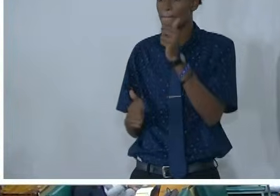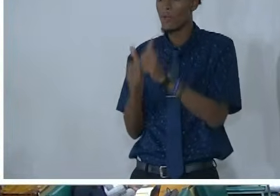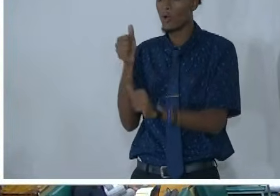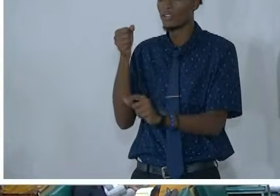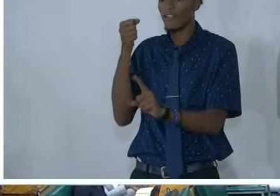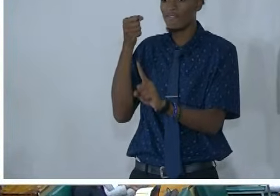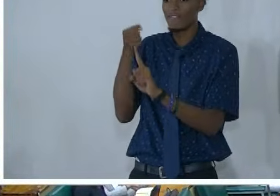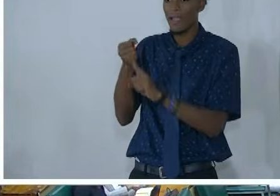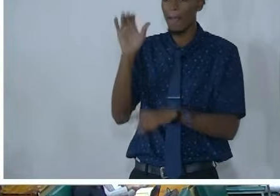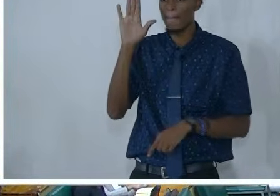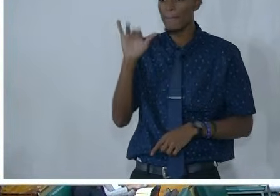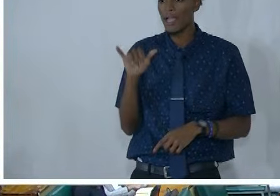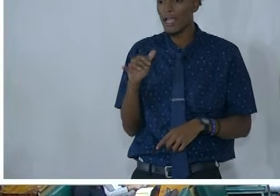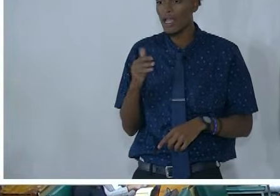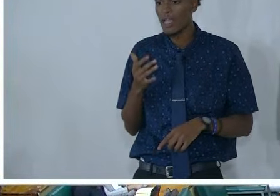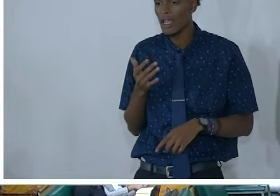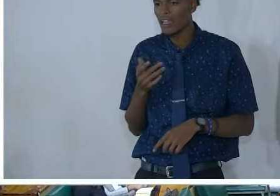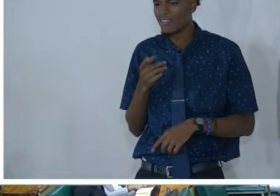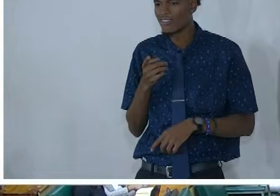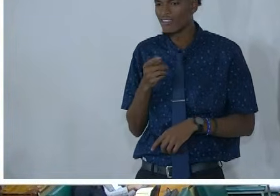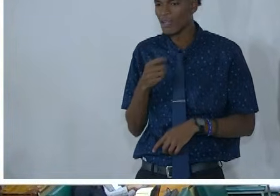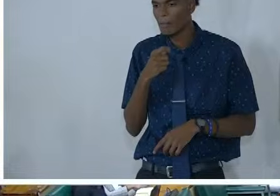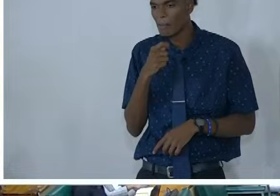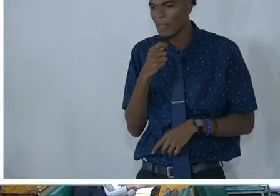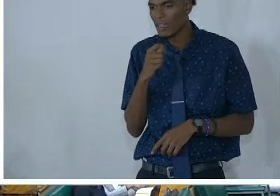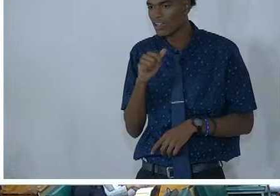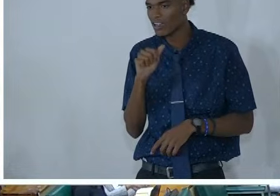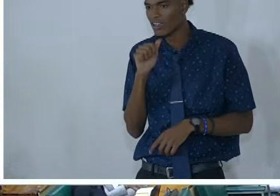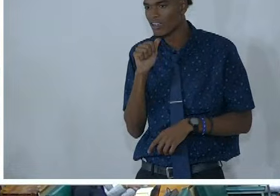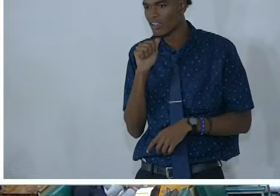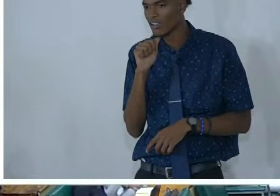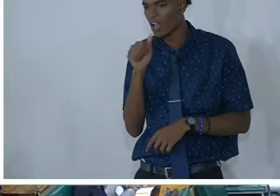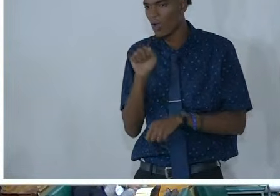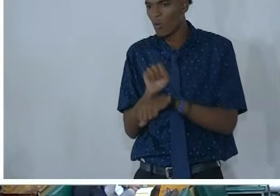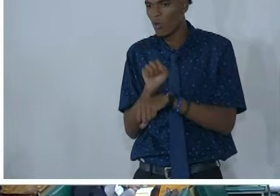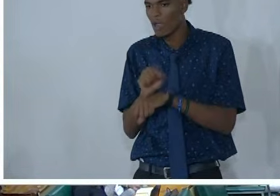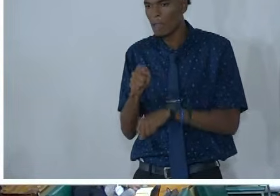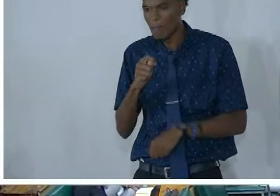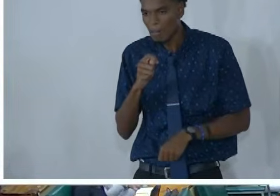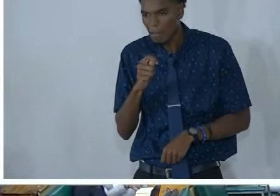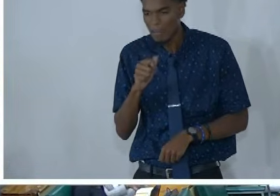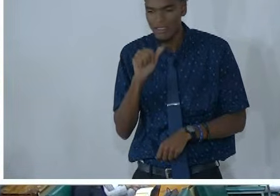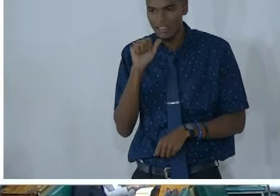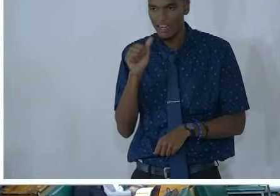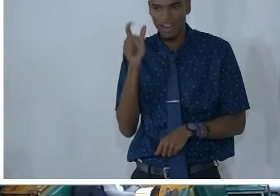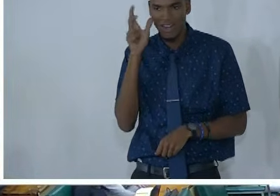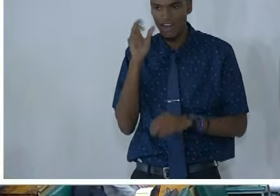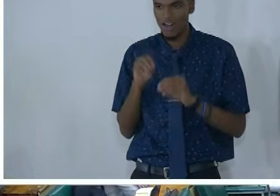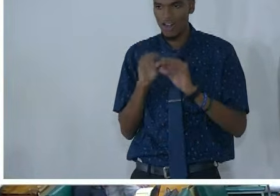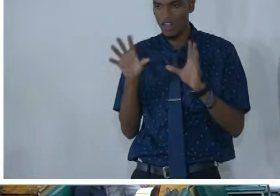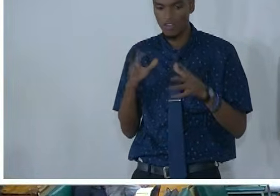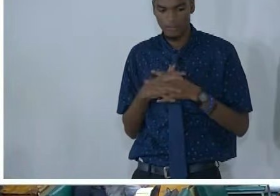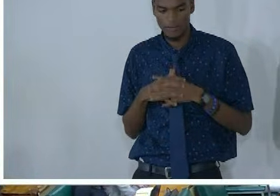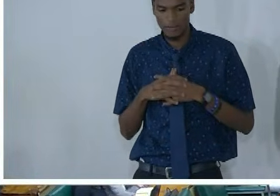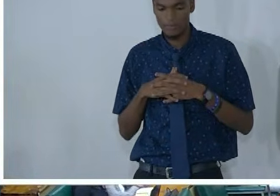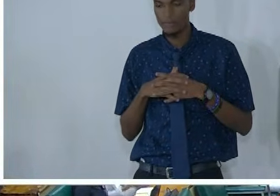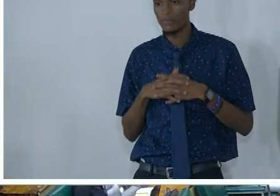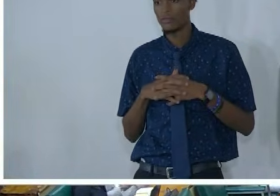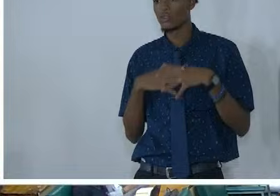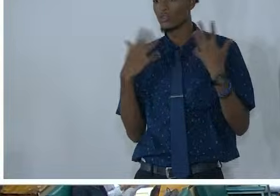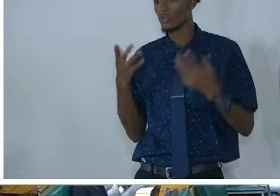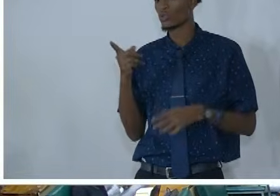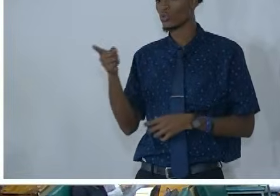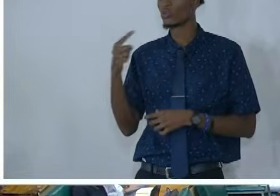it, Madam Speaker? This one doesn't see very well. Thank you. You